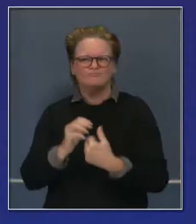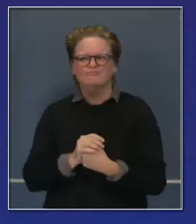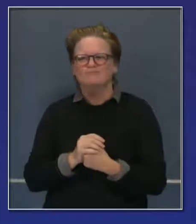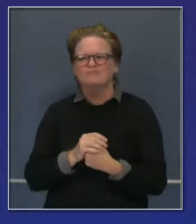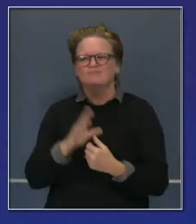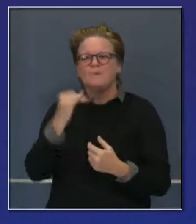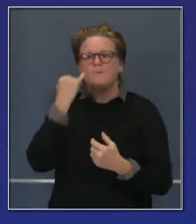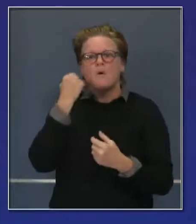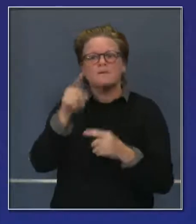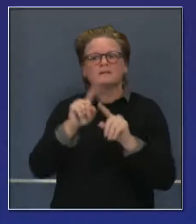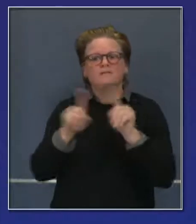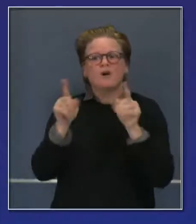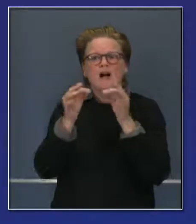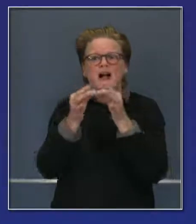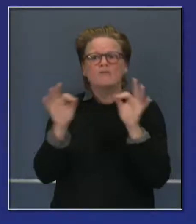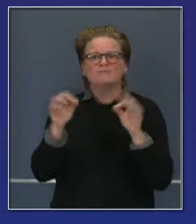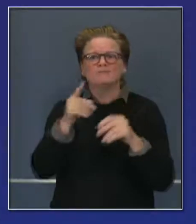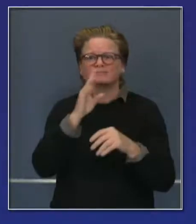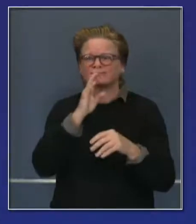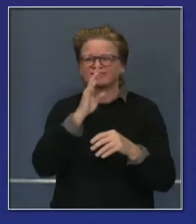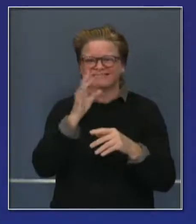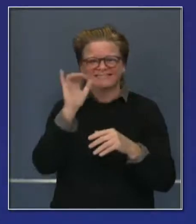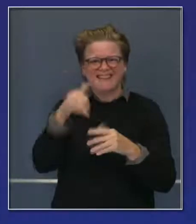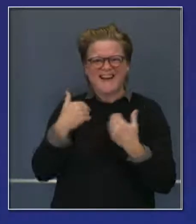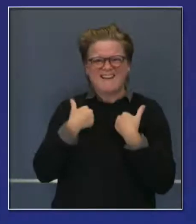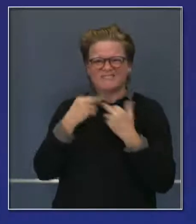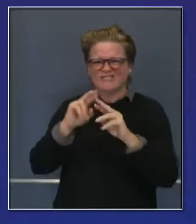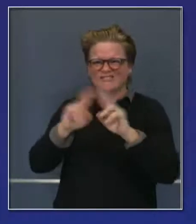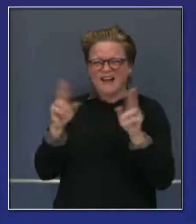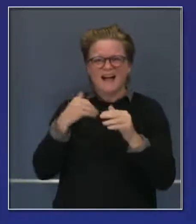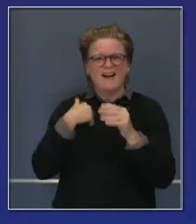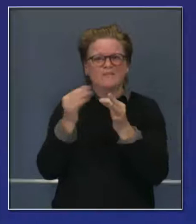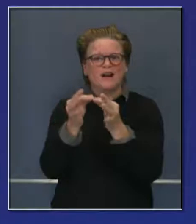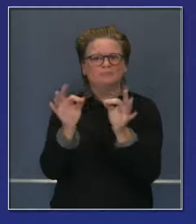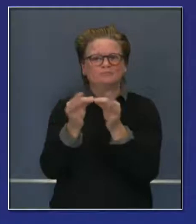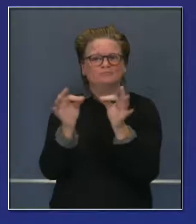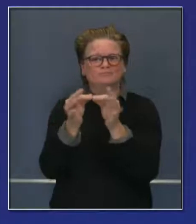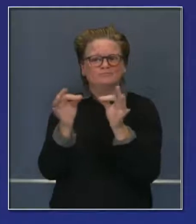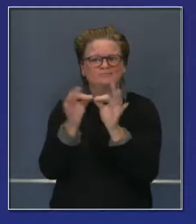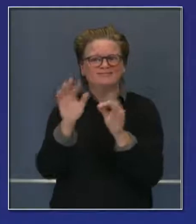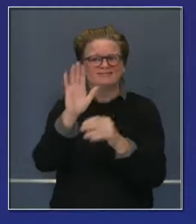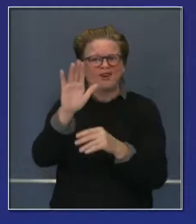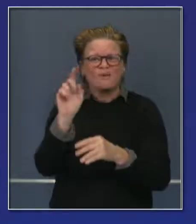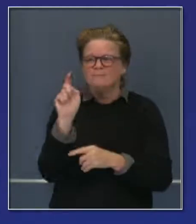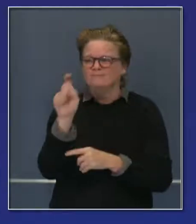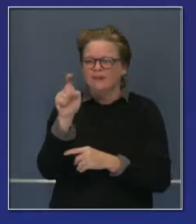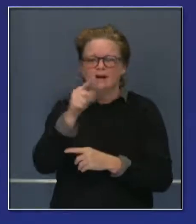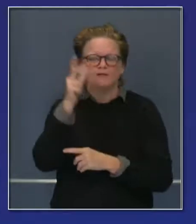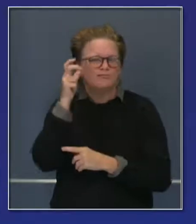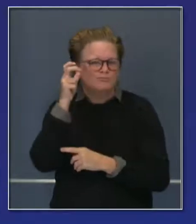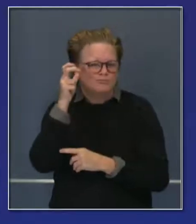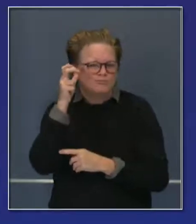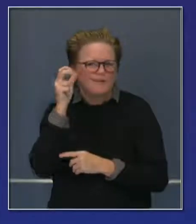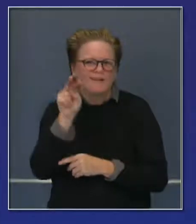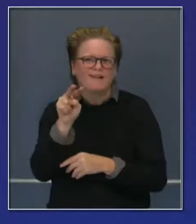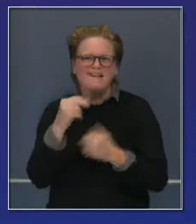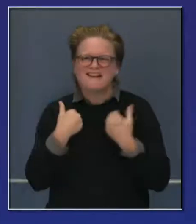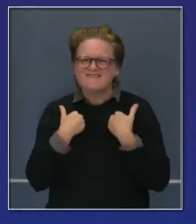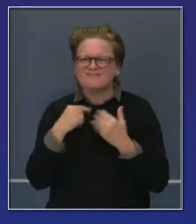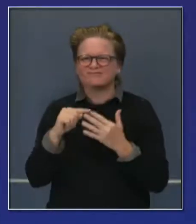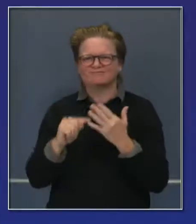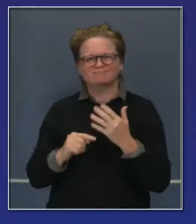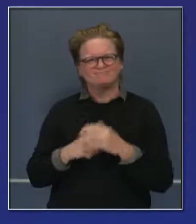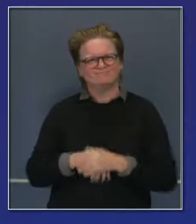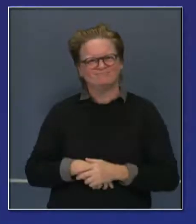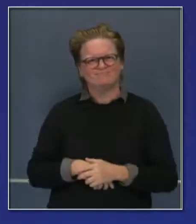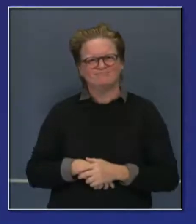be free, but your costs are going to be lowered dramatically. And we know it's all about affordability, and that's what we're trying to address here in California. So, Governor,